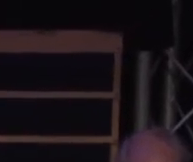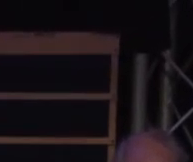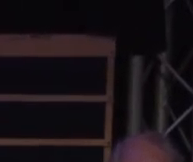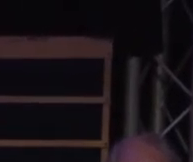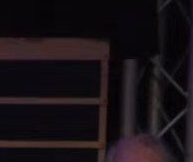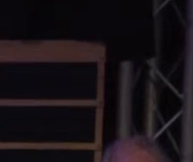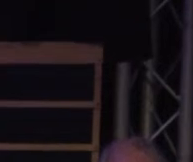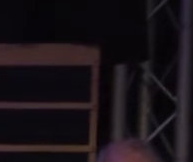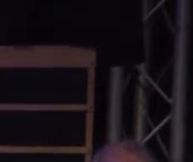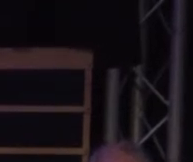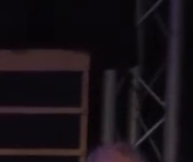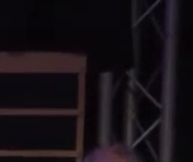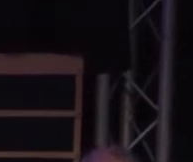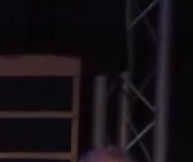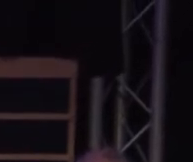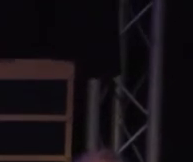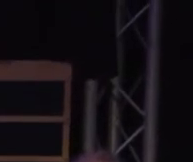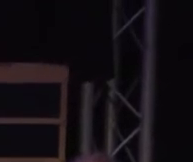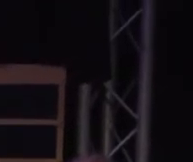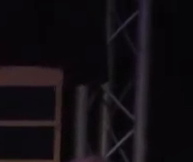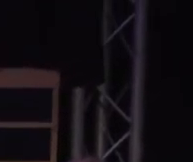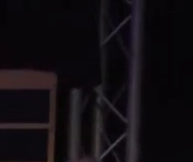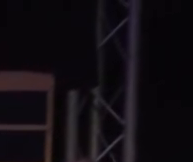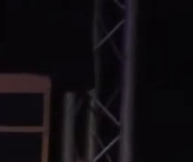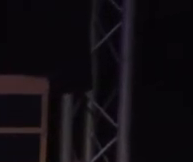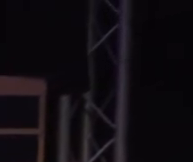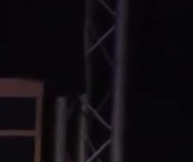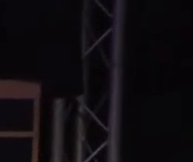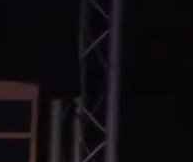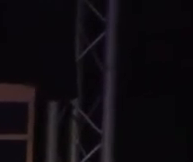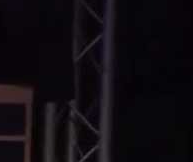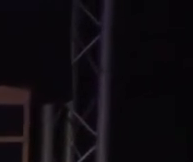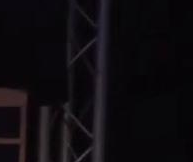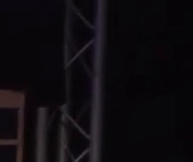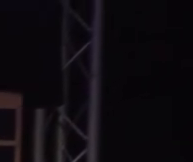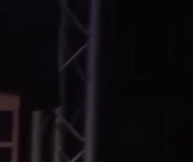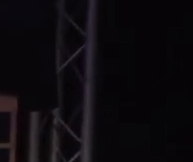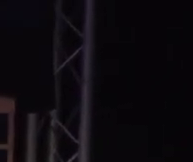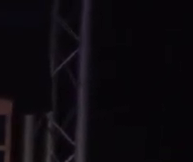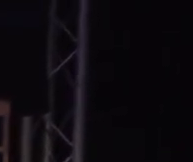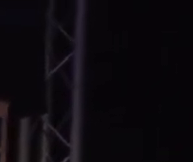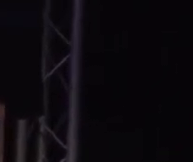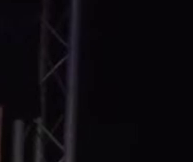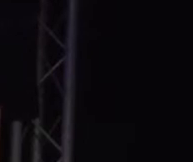future, my eyes are open. Cause when you call my name,